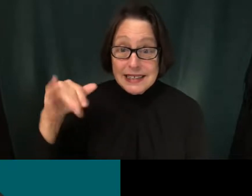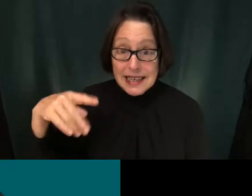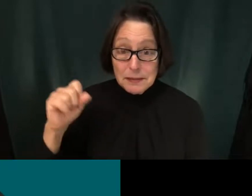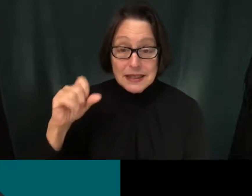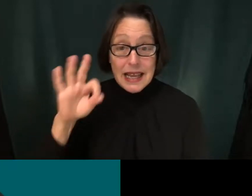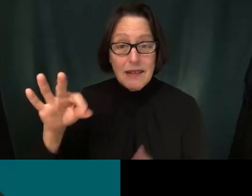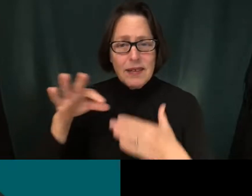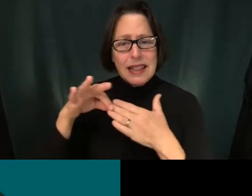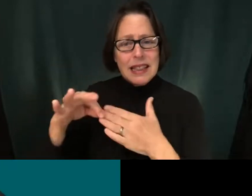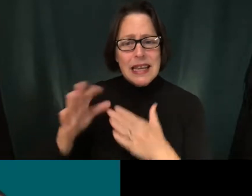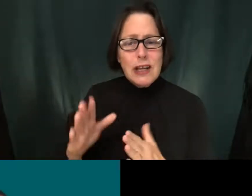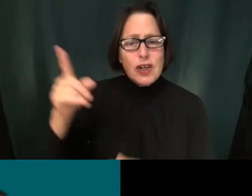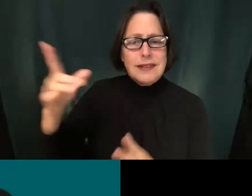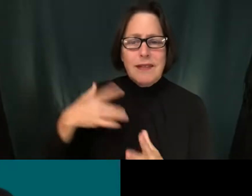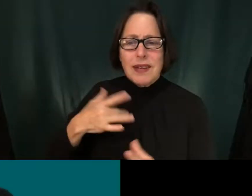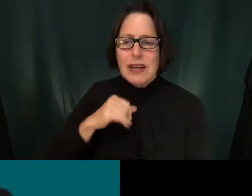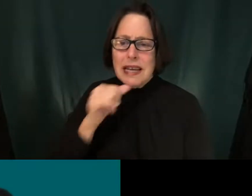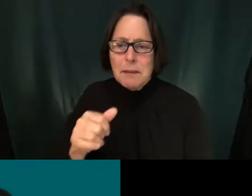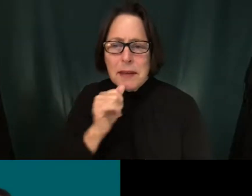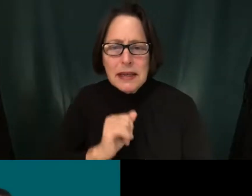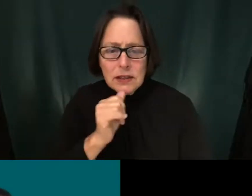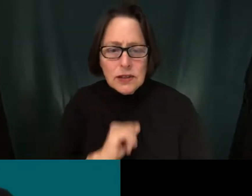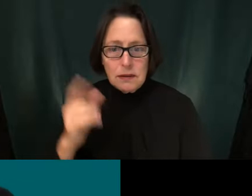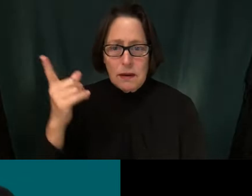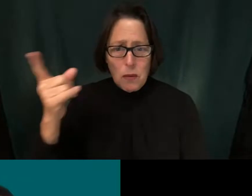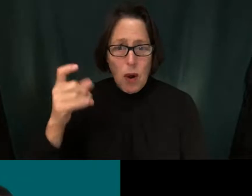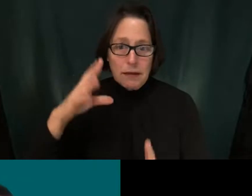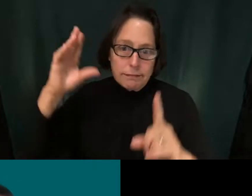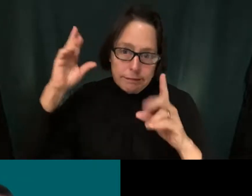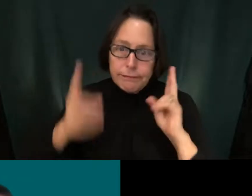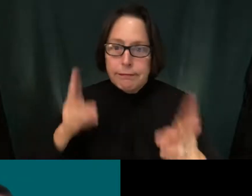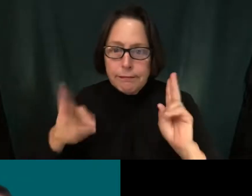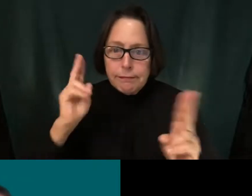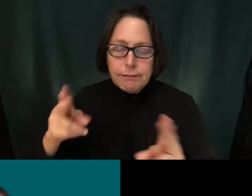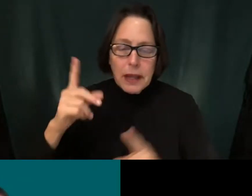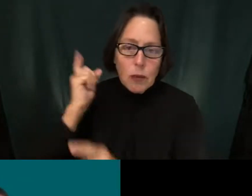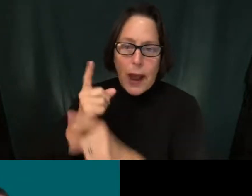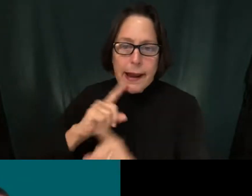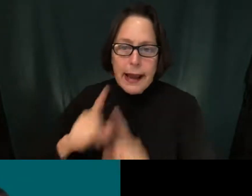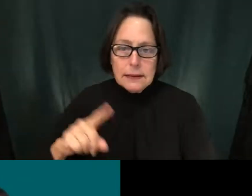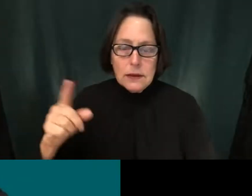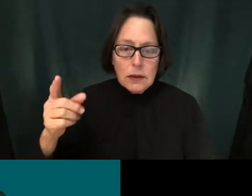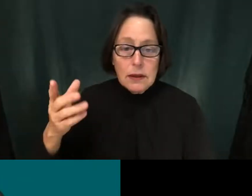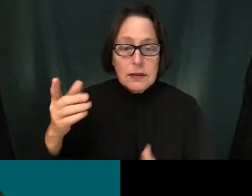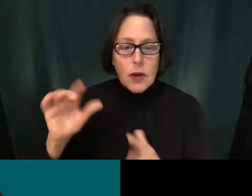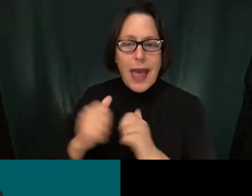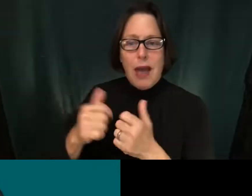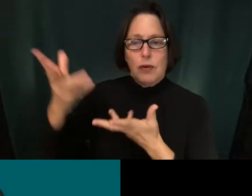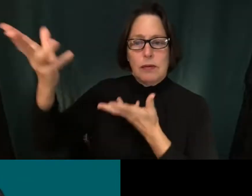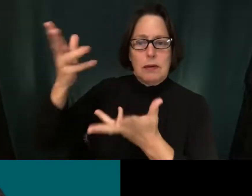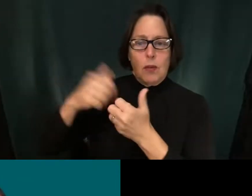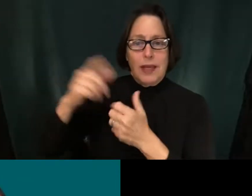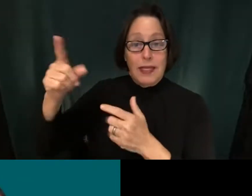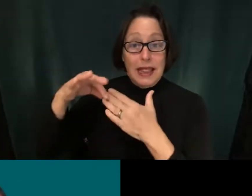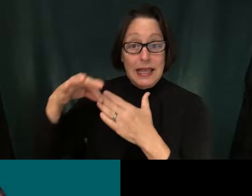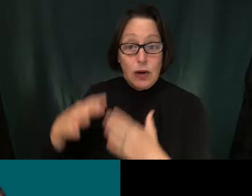be impatient and just want to move quickly to get the right answer? Any tips on handling the leader?